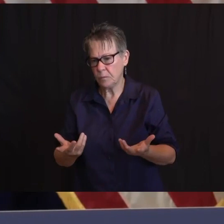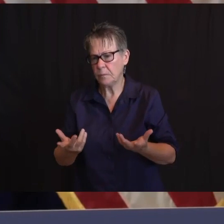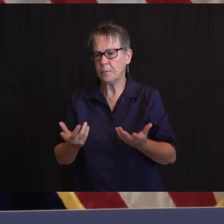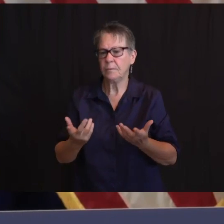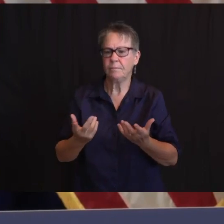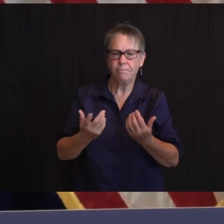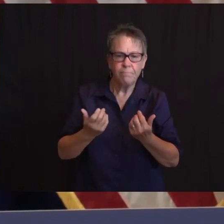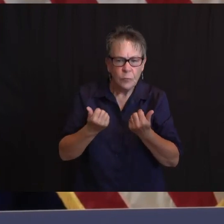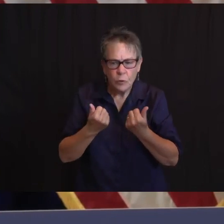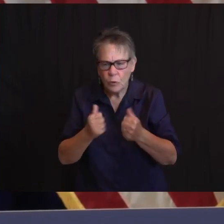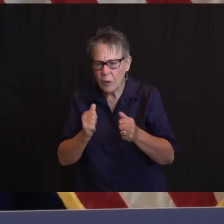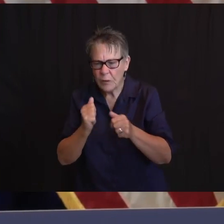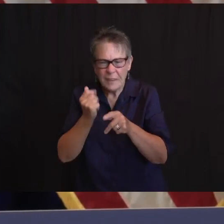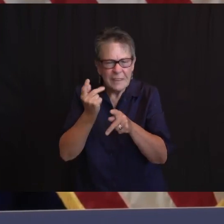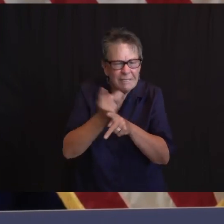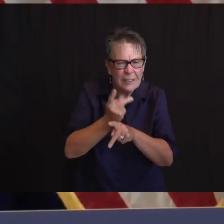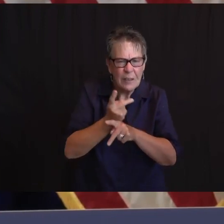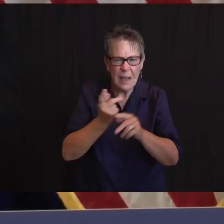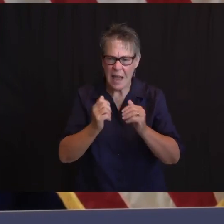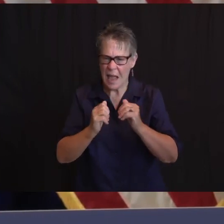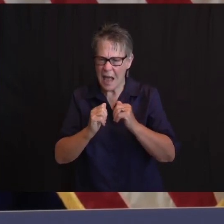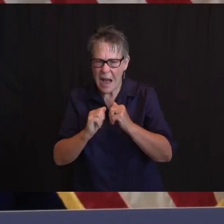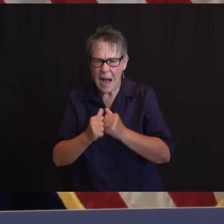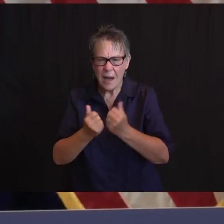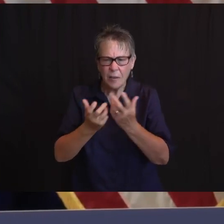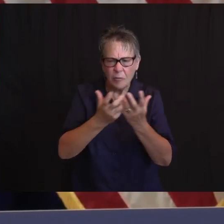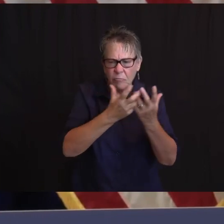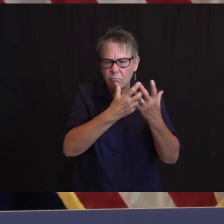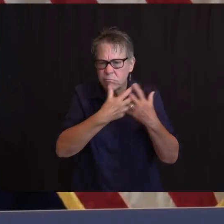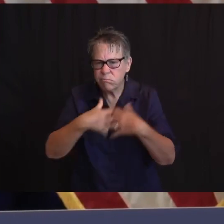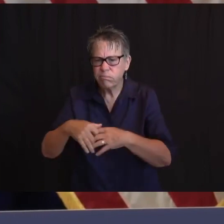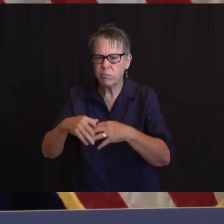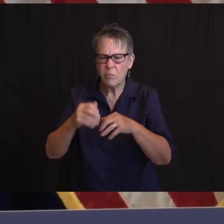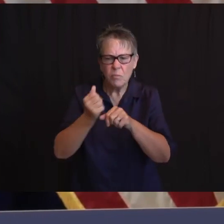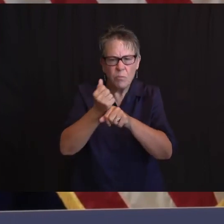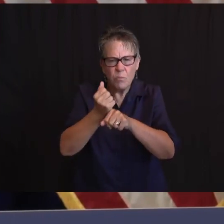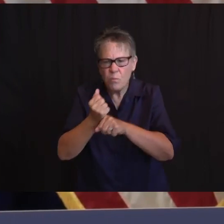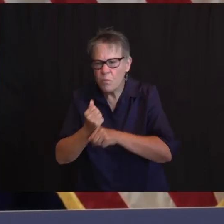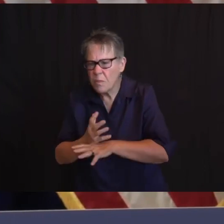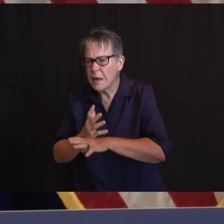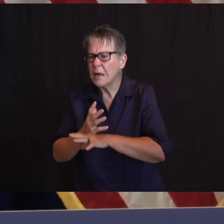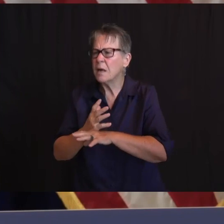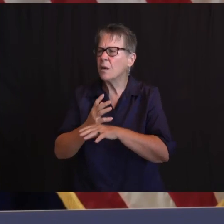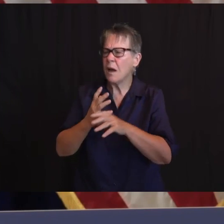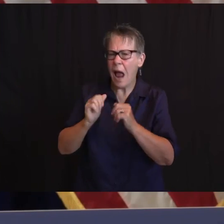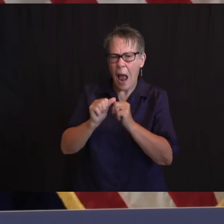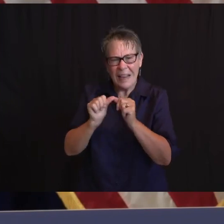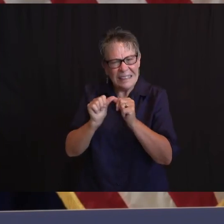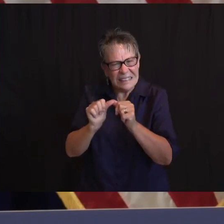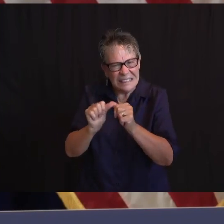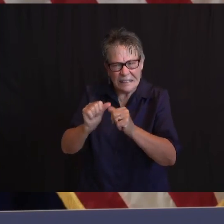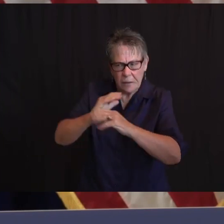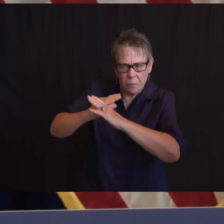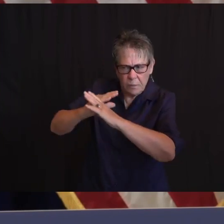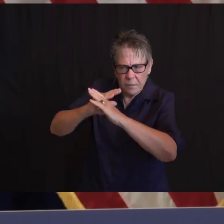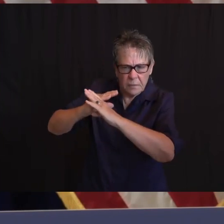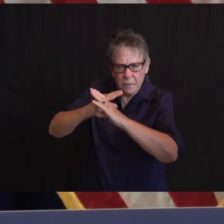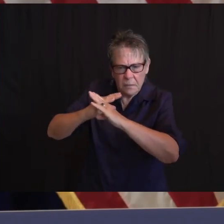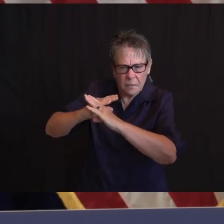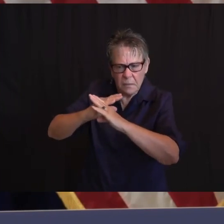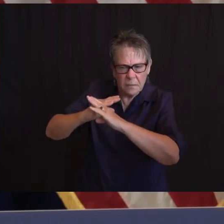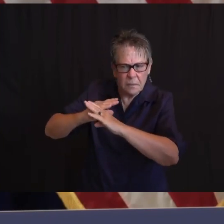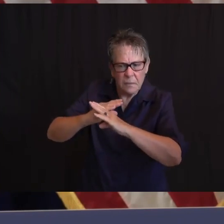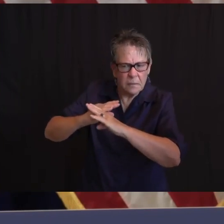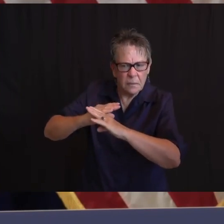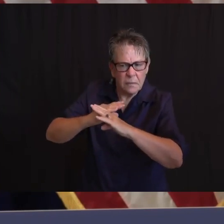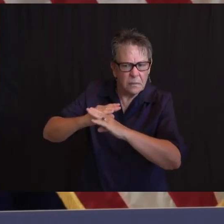fight against COVID in the near term, we are also preparing for what the fall and winter may bring, and also having an eye on the new normal of